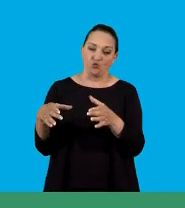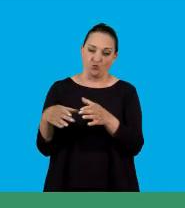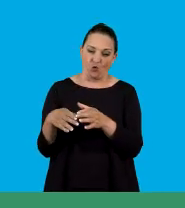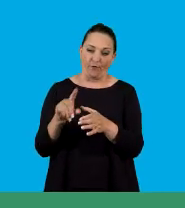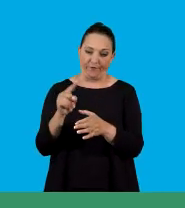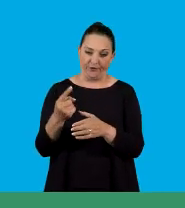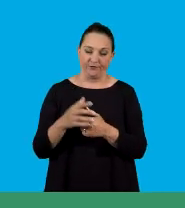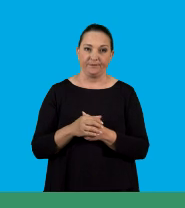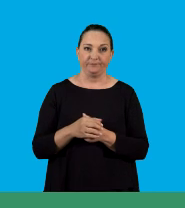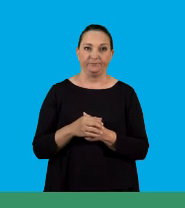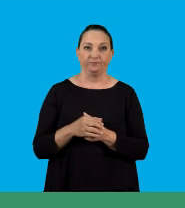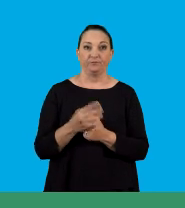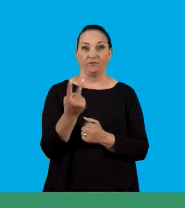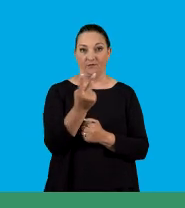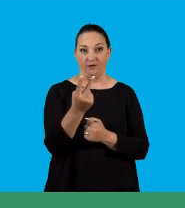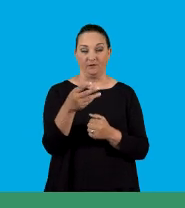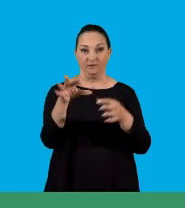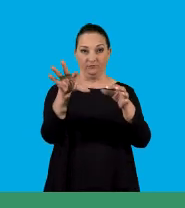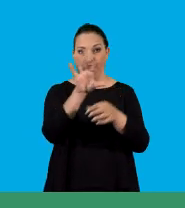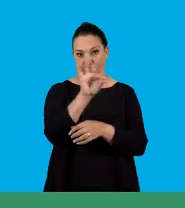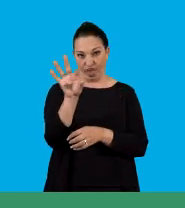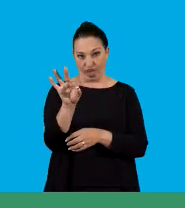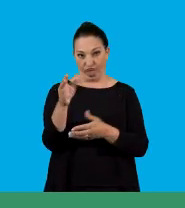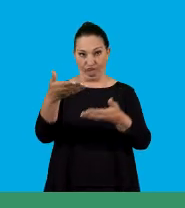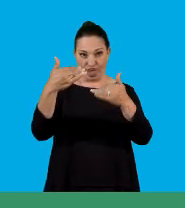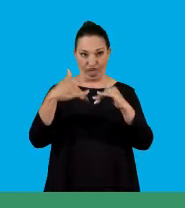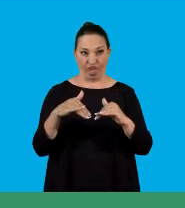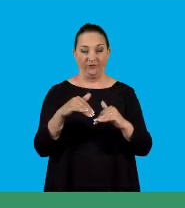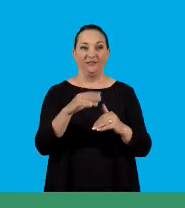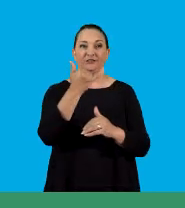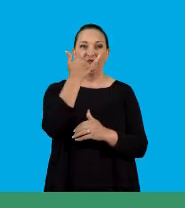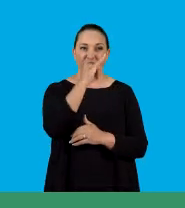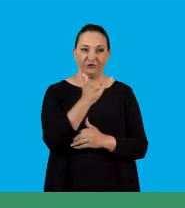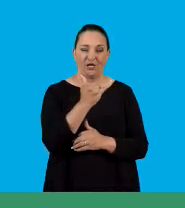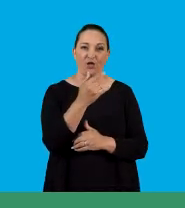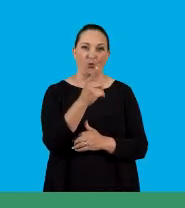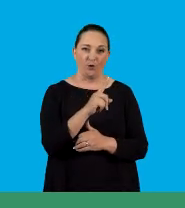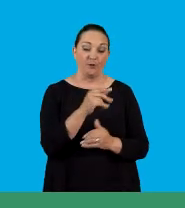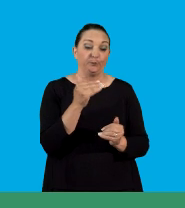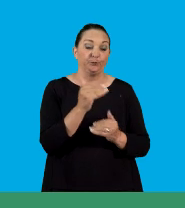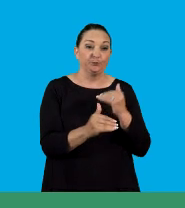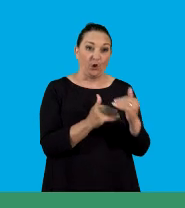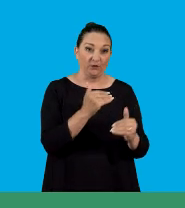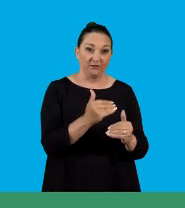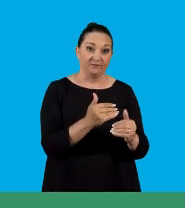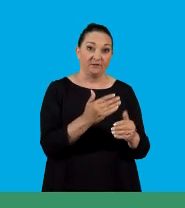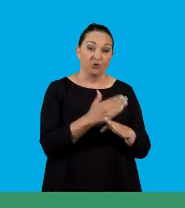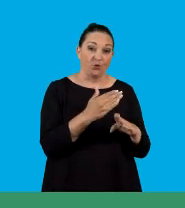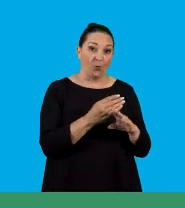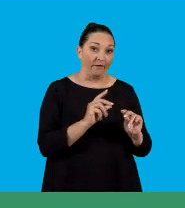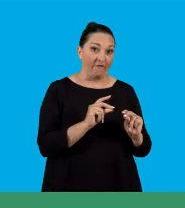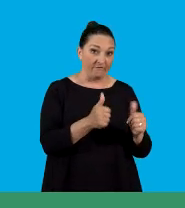smaller scale, if you choose those 2. If you choose check, what do we mean by check? You check whether the process is